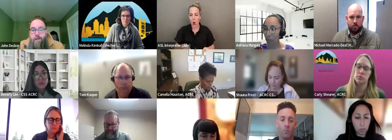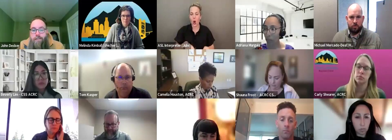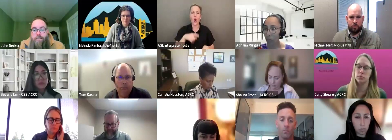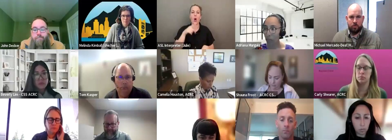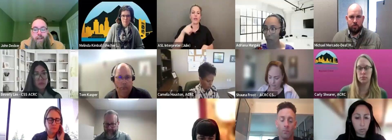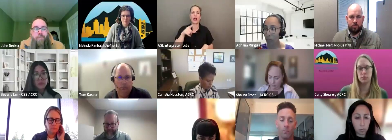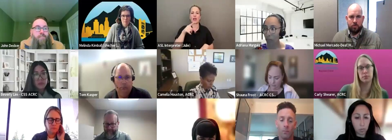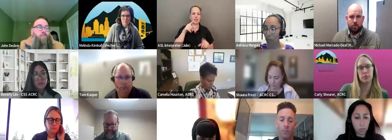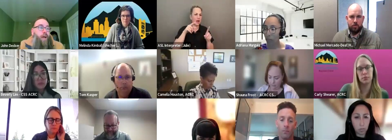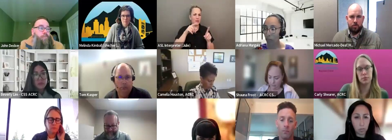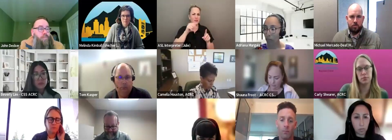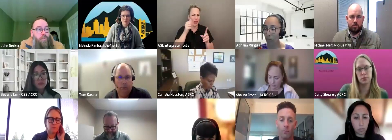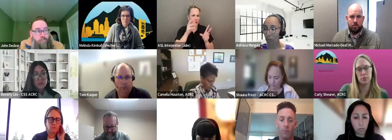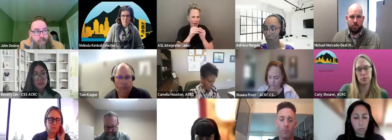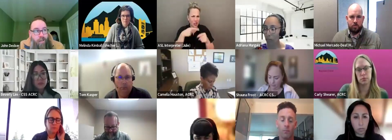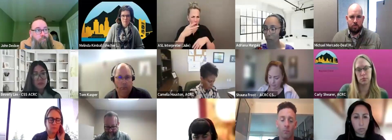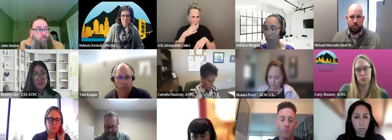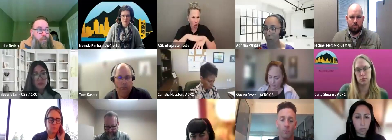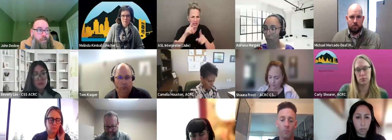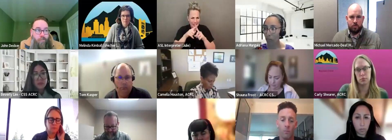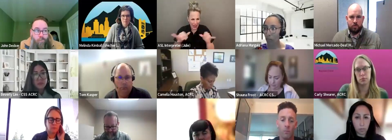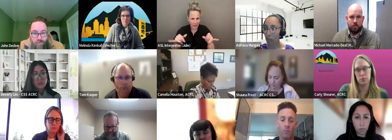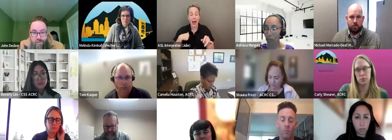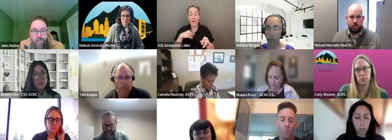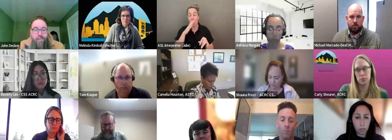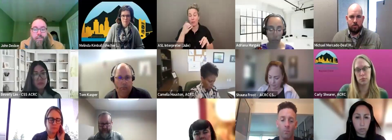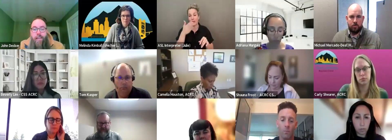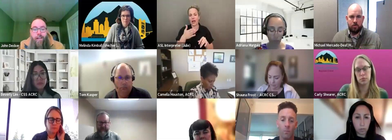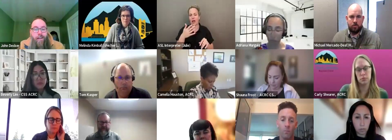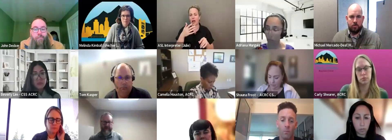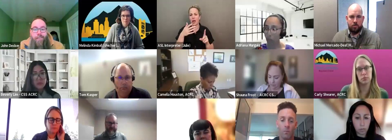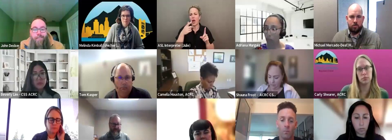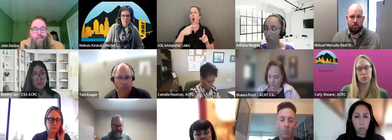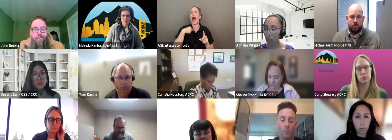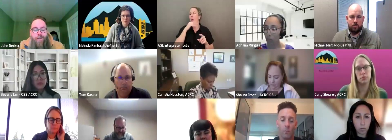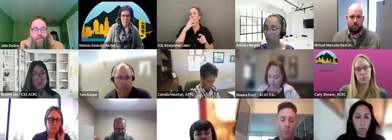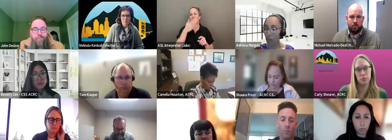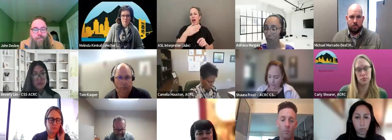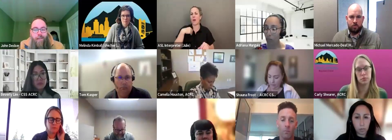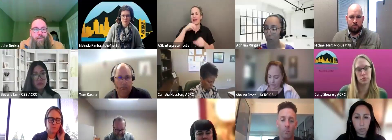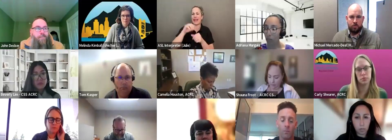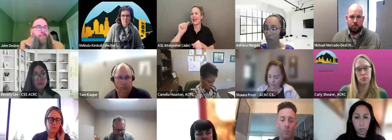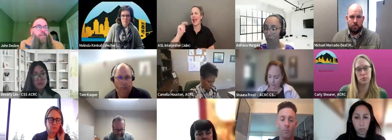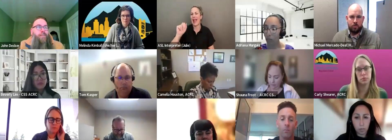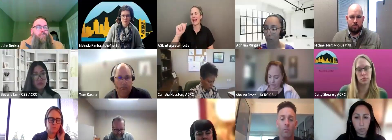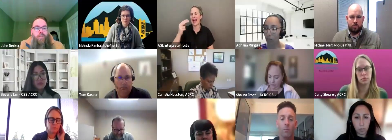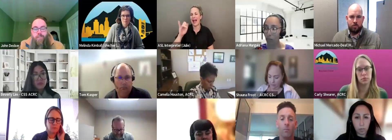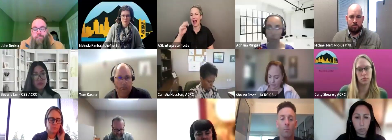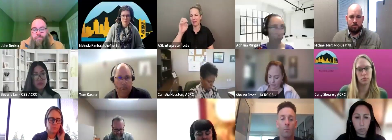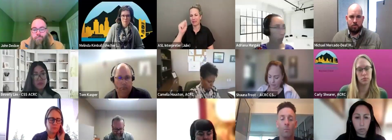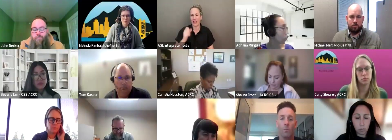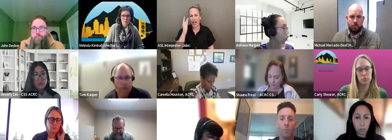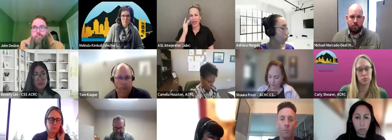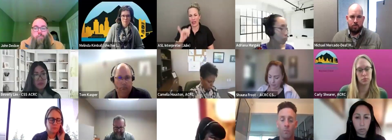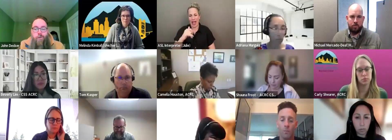that are going on at the same time. This is one I would certainly be at. I will be, unfortunately, in Anaheim at the time, and trying